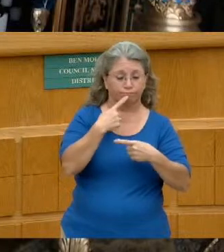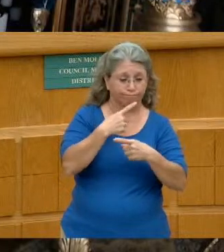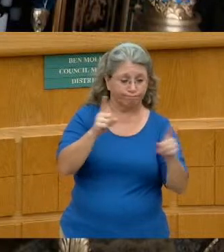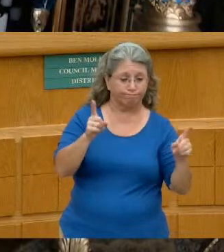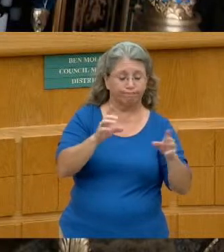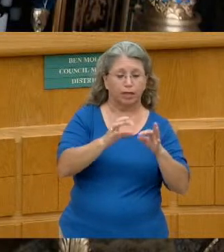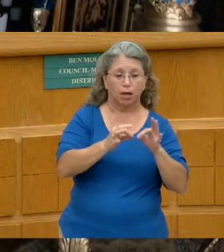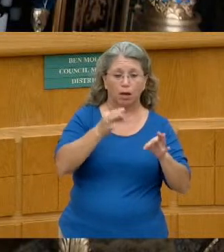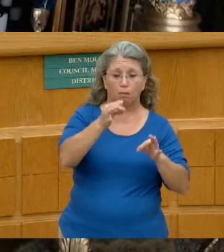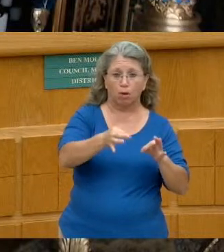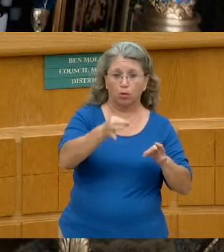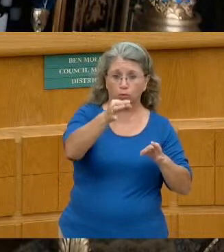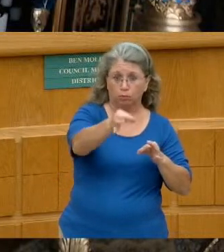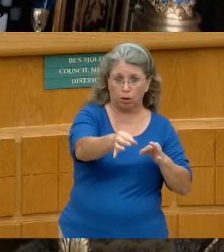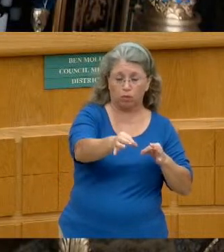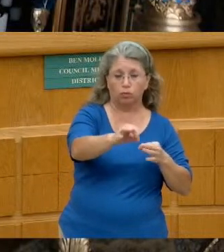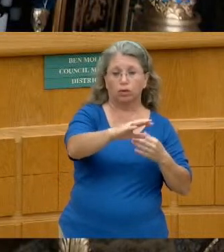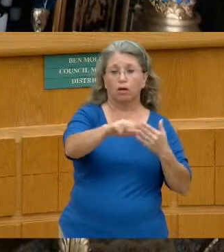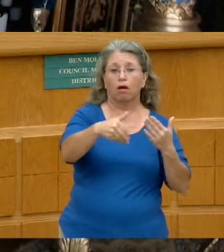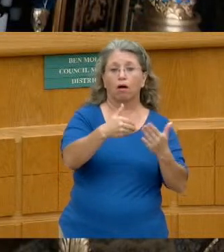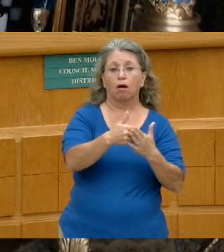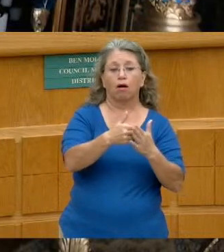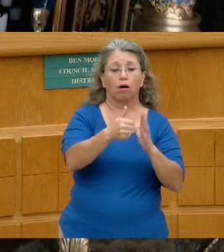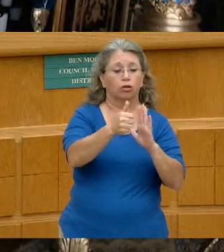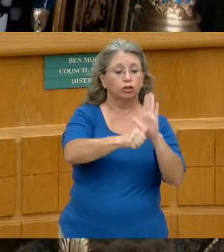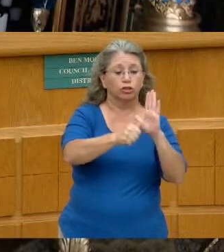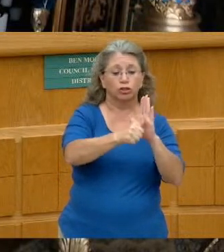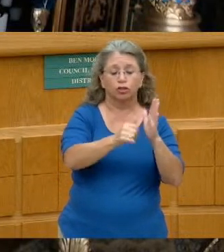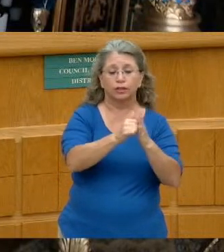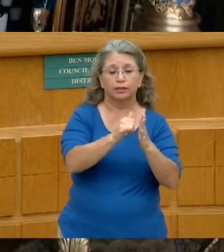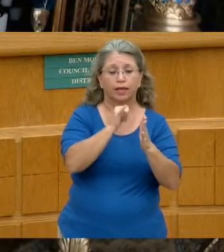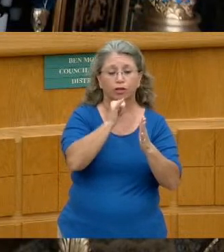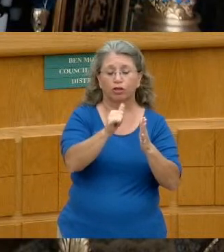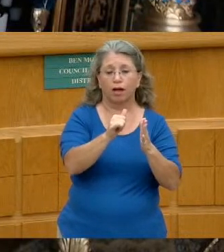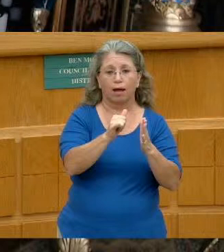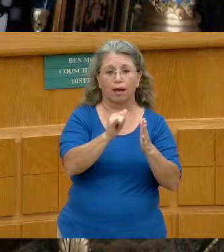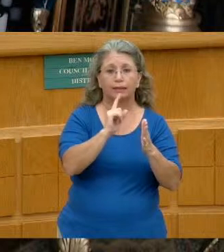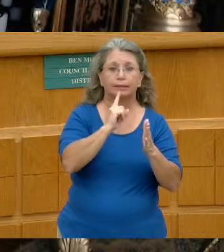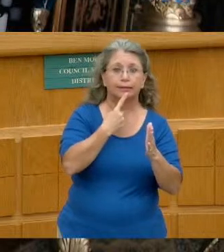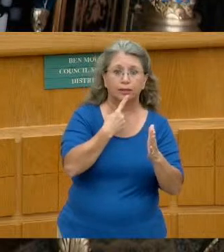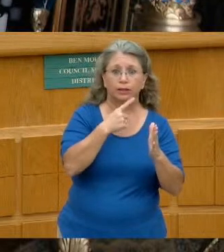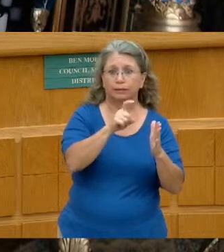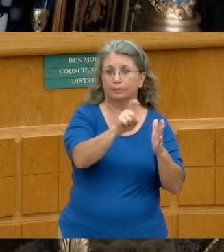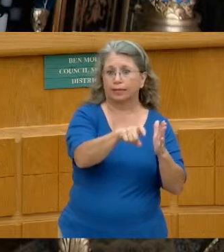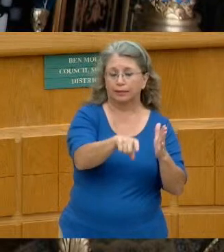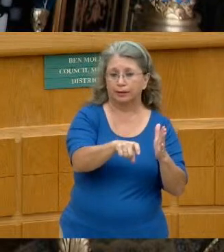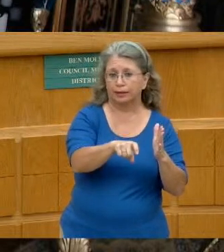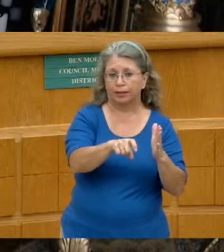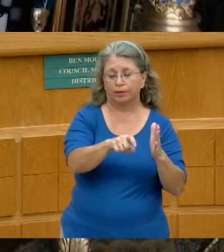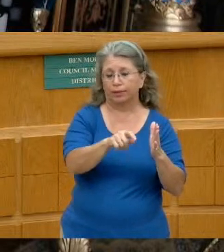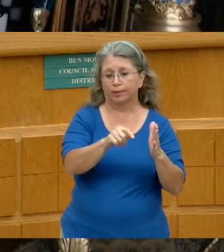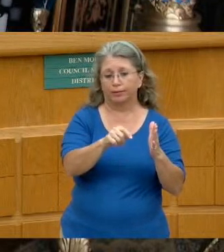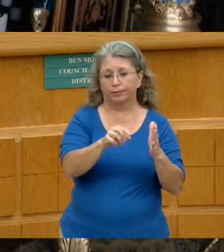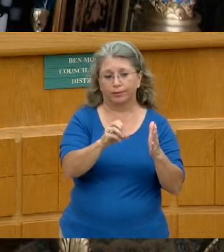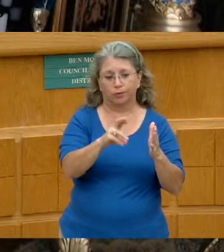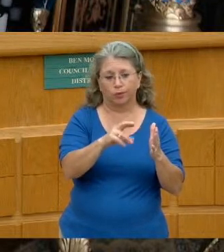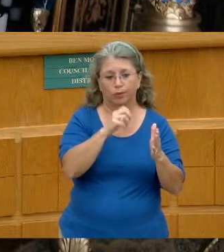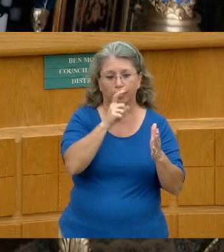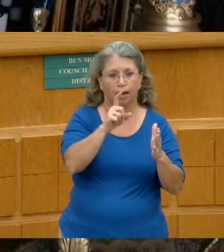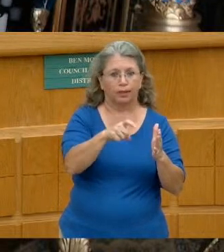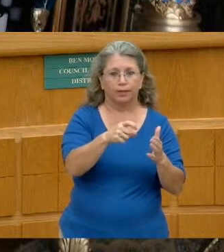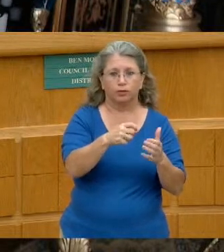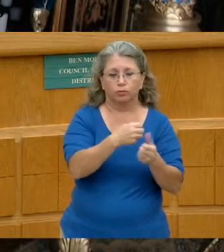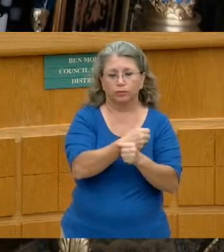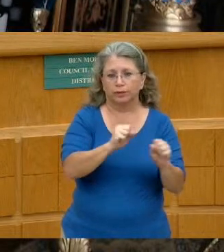medically necessary to correct a serious medical condition, or to preserve the life of a patient who, without